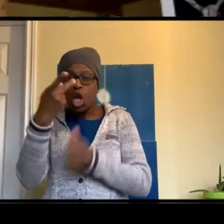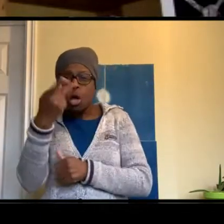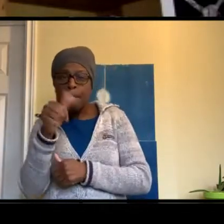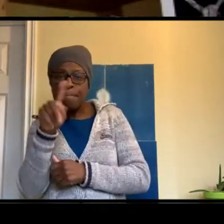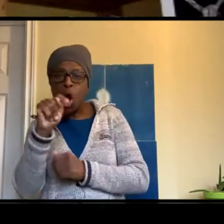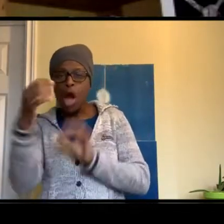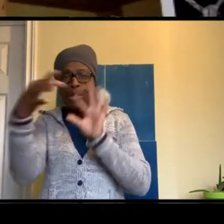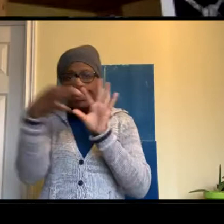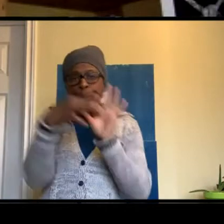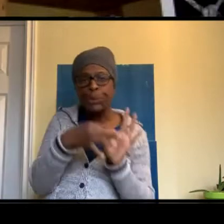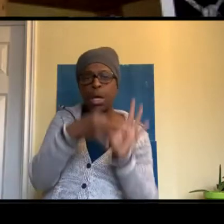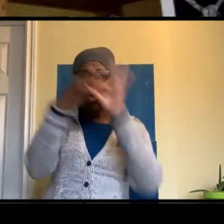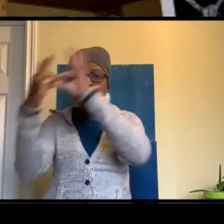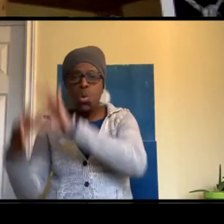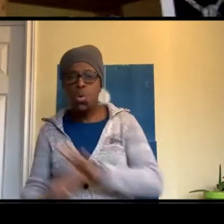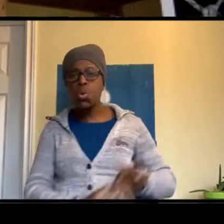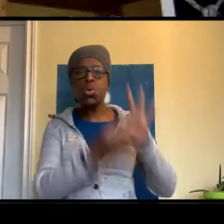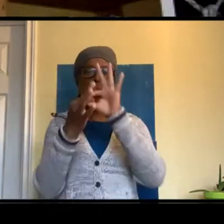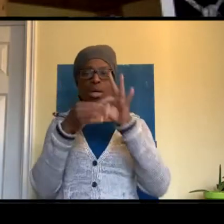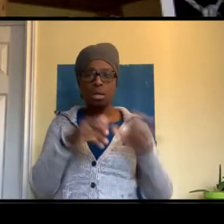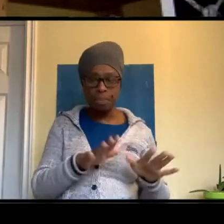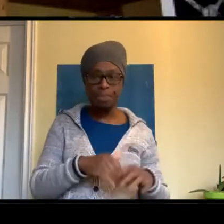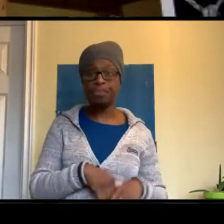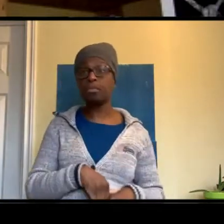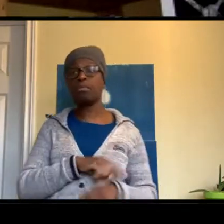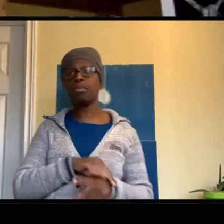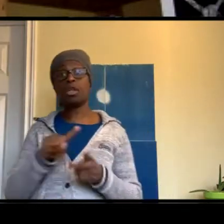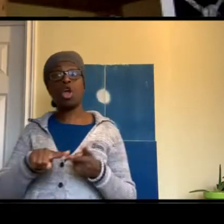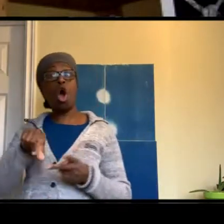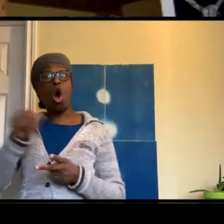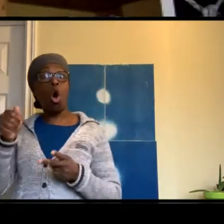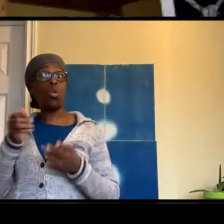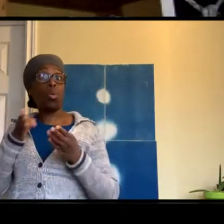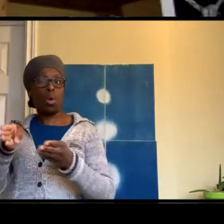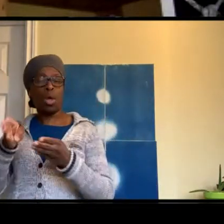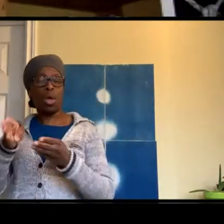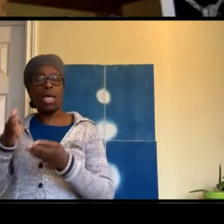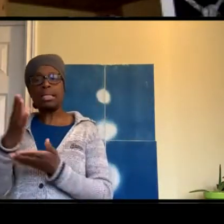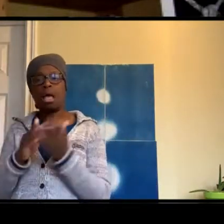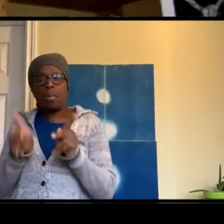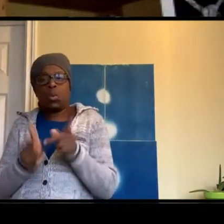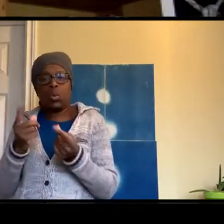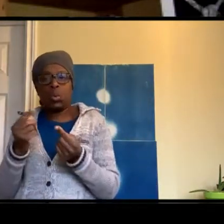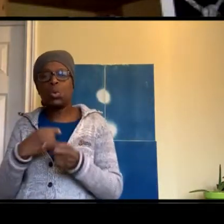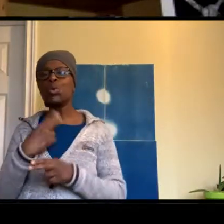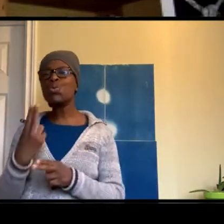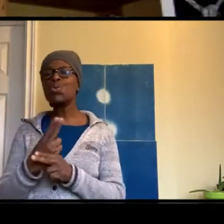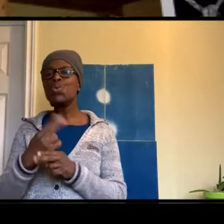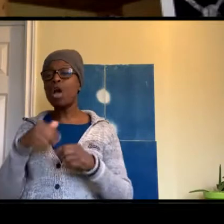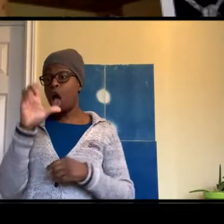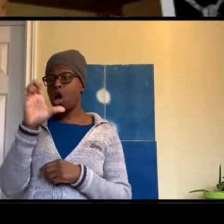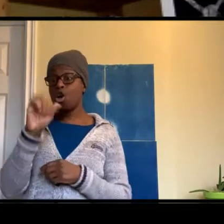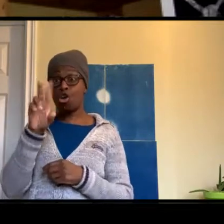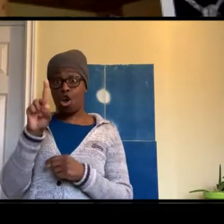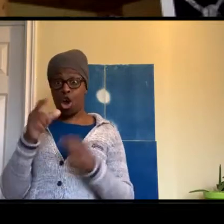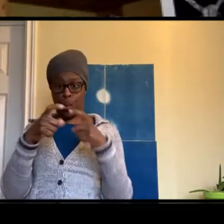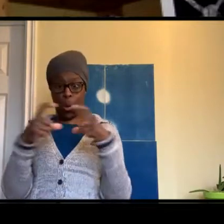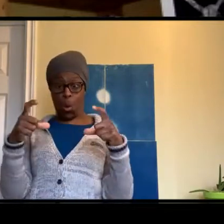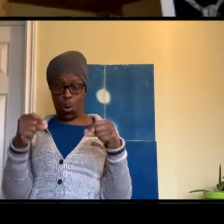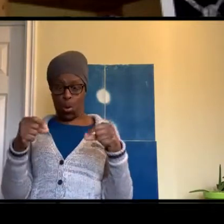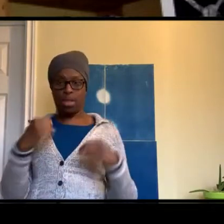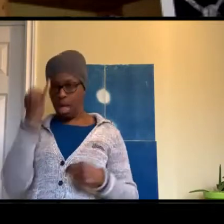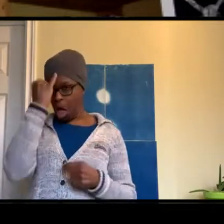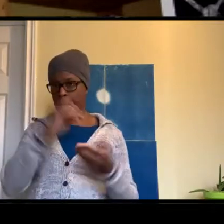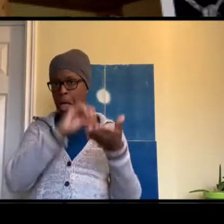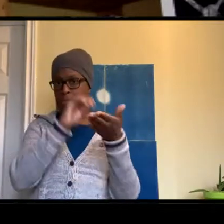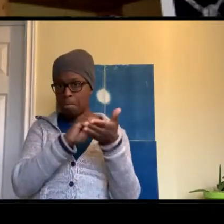so you can shuffle them back and forth before you actually try to put it together in a cohesive paragraph. And essentially